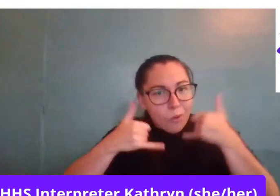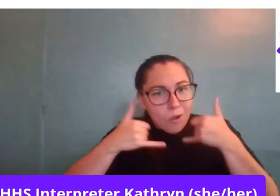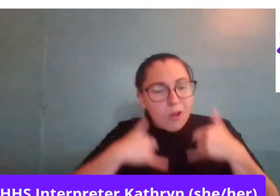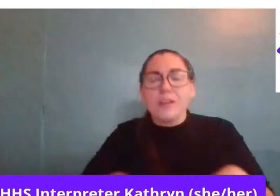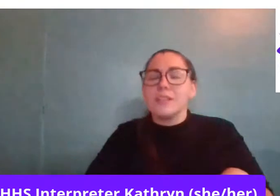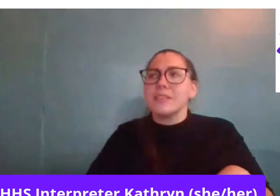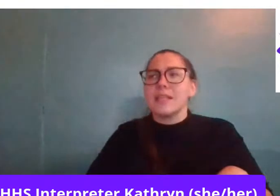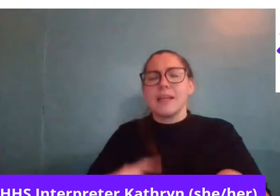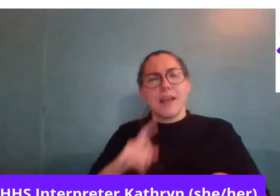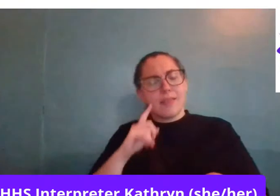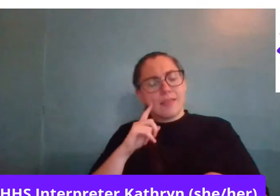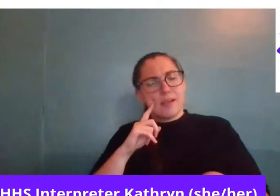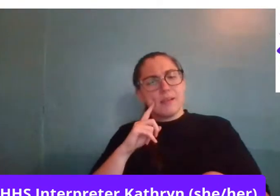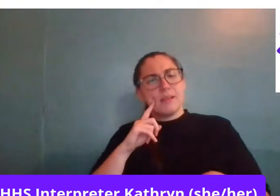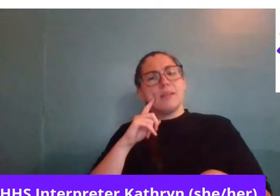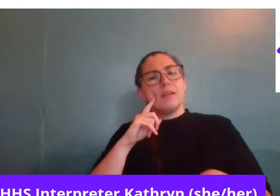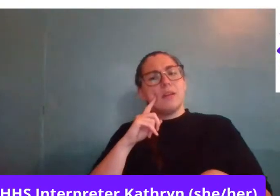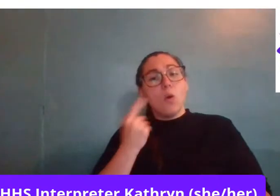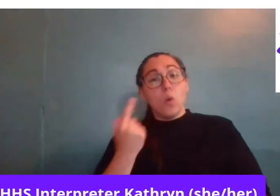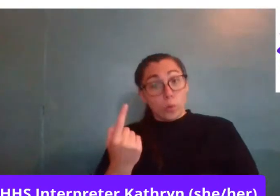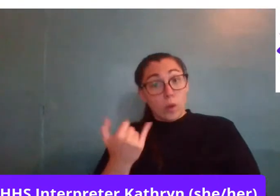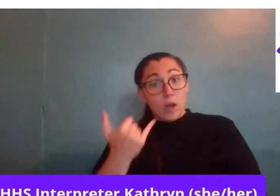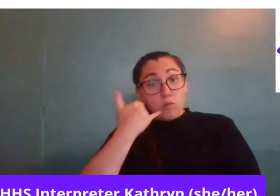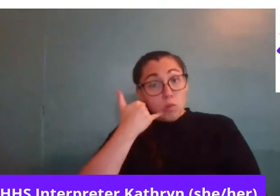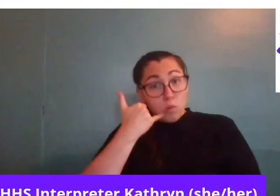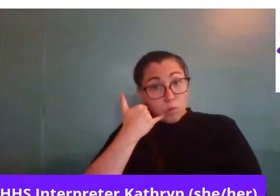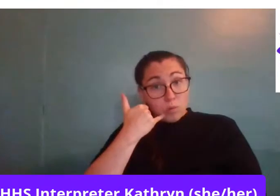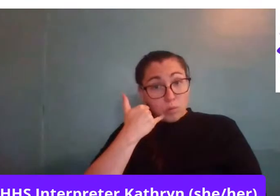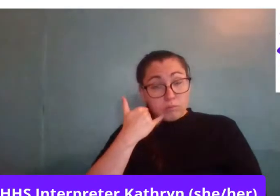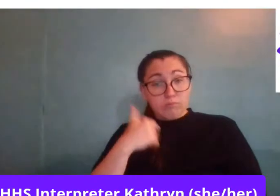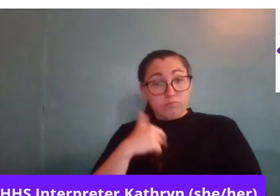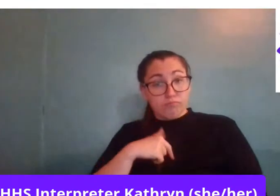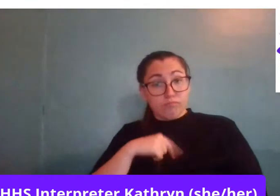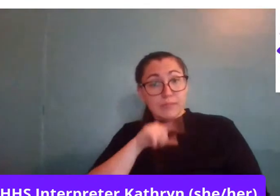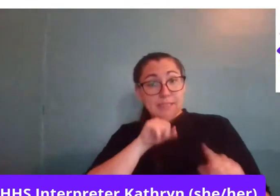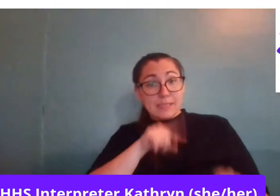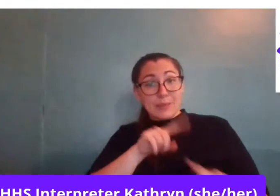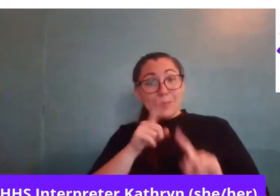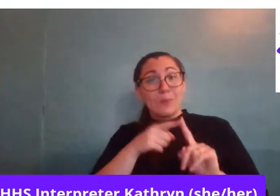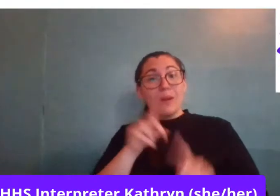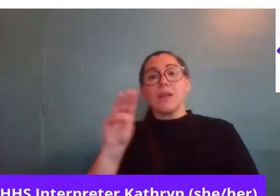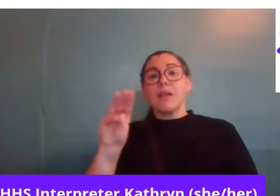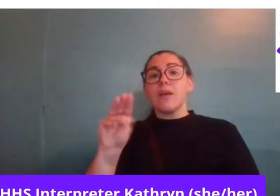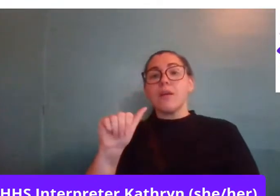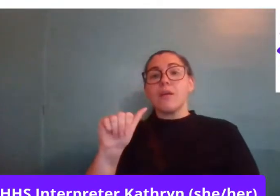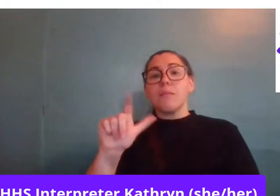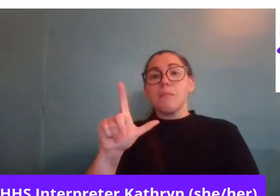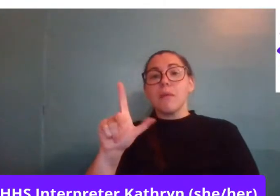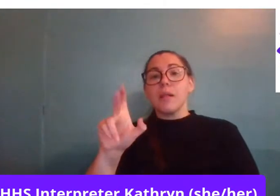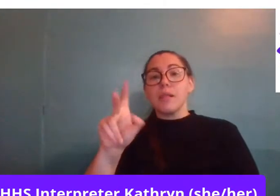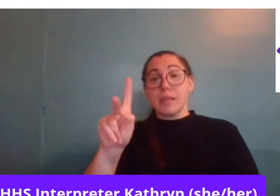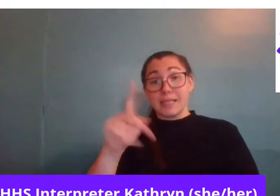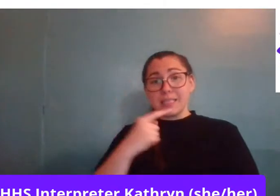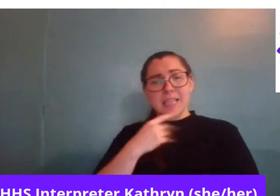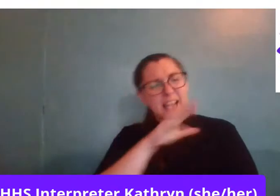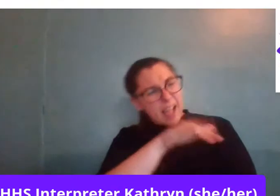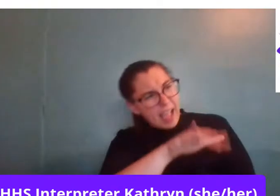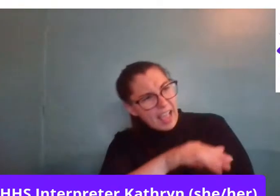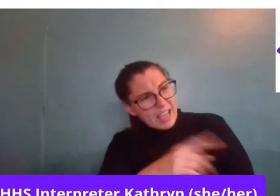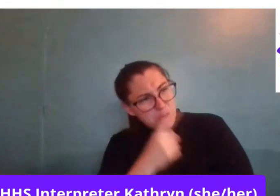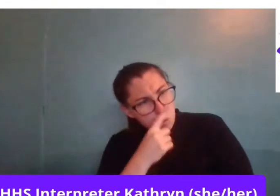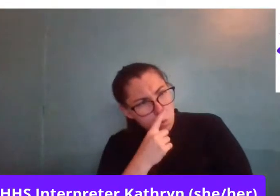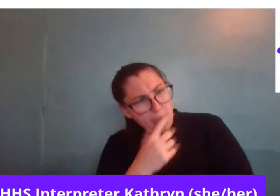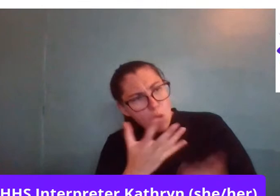that the call that I answered when Malik said, "Hey, I want you to do this and I want you to do this with